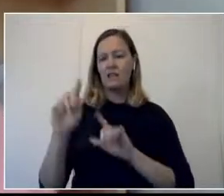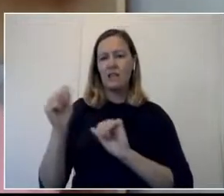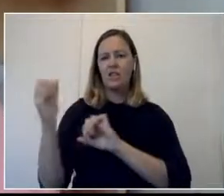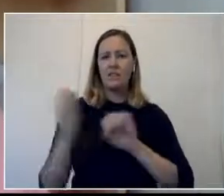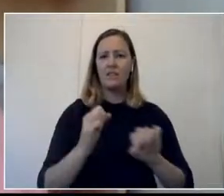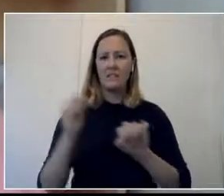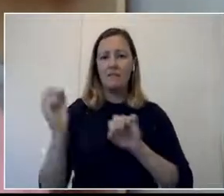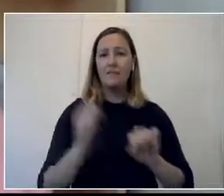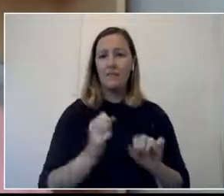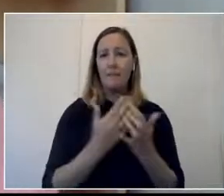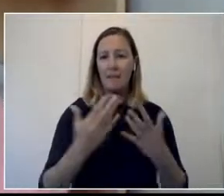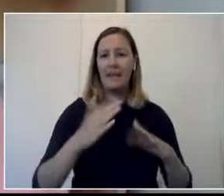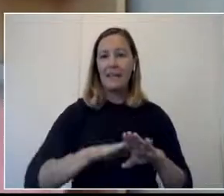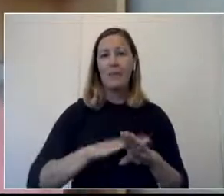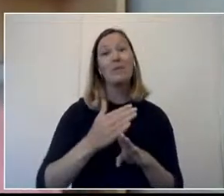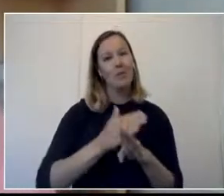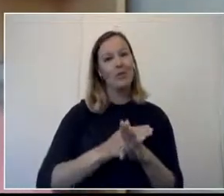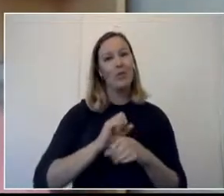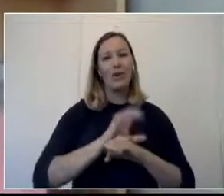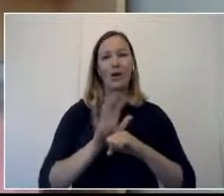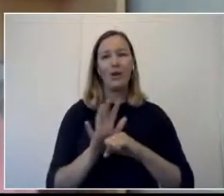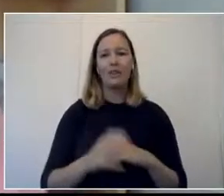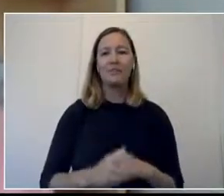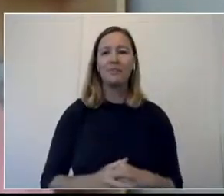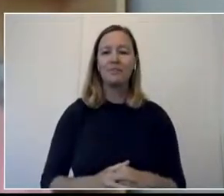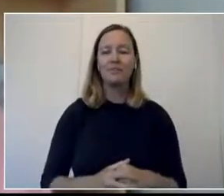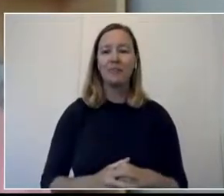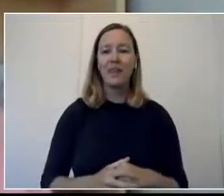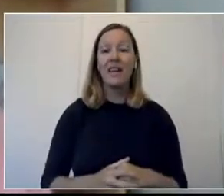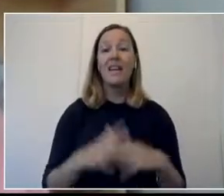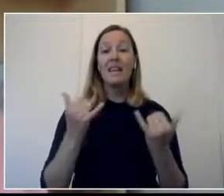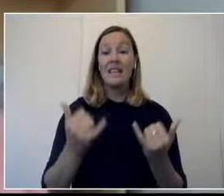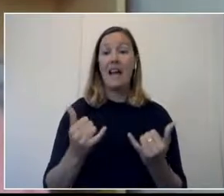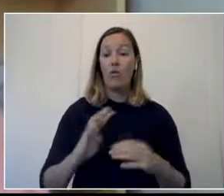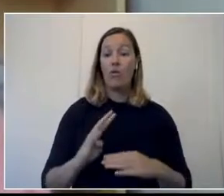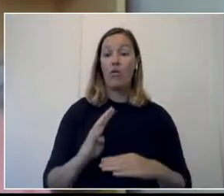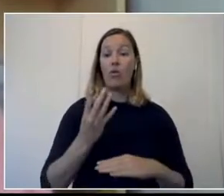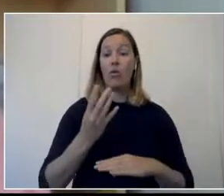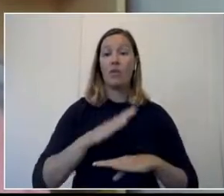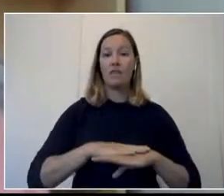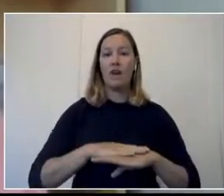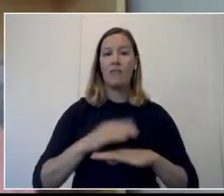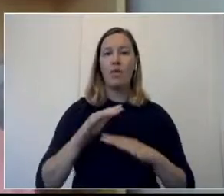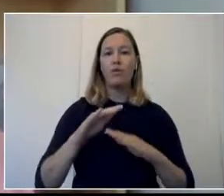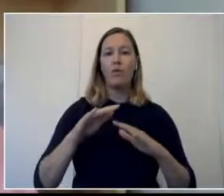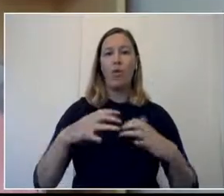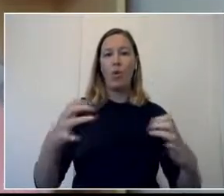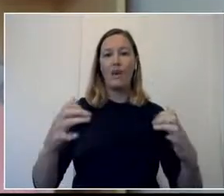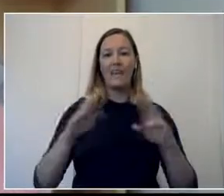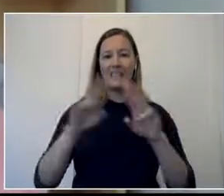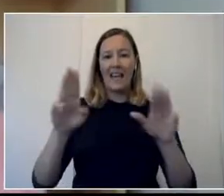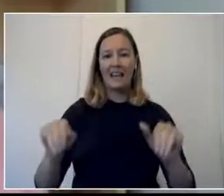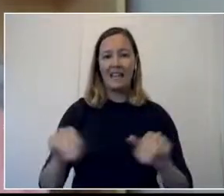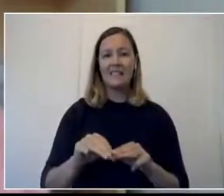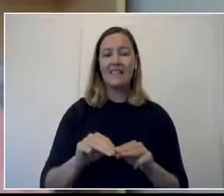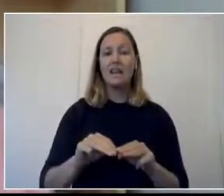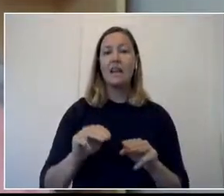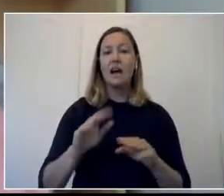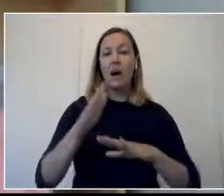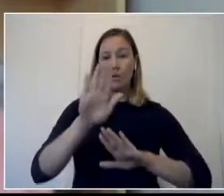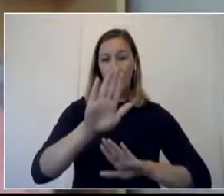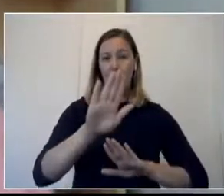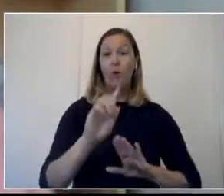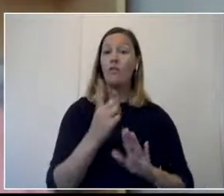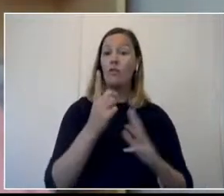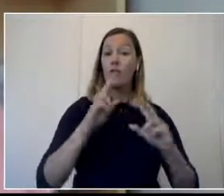times before COVID. This is the fourth edition of Audience Atlas Aotearoa. The first study was conducted